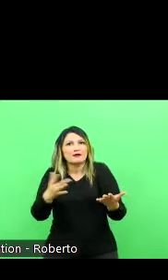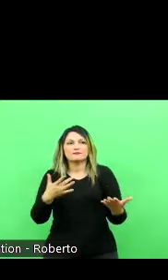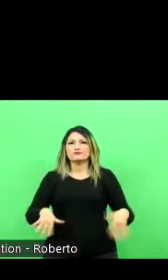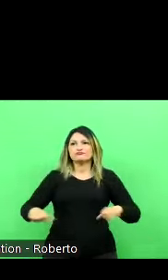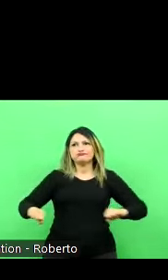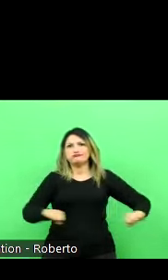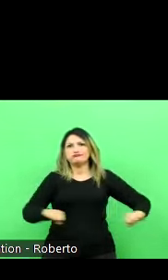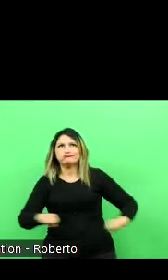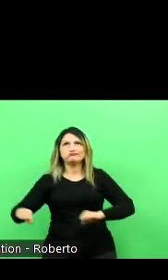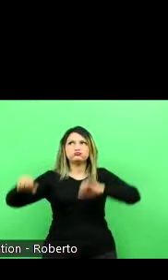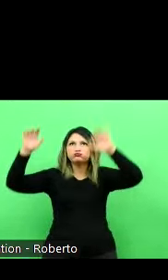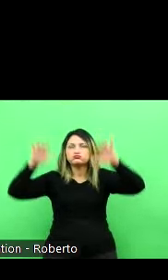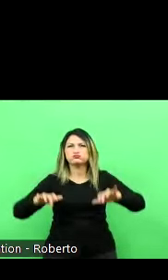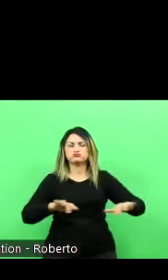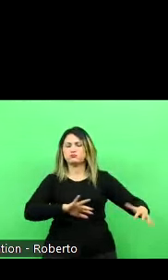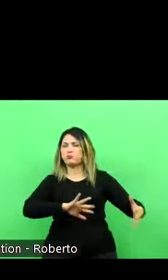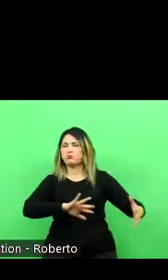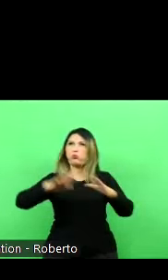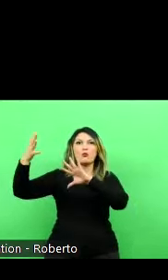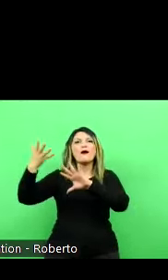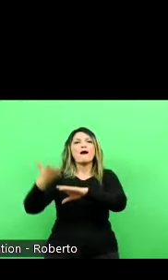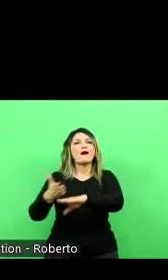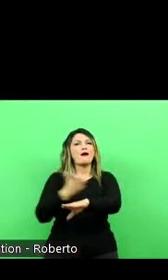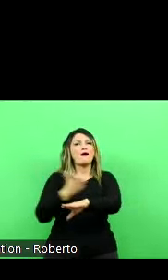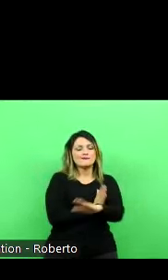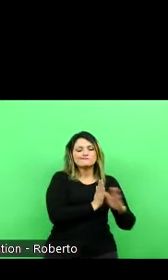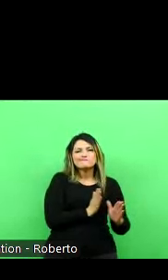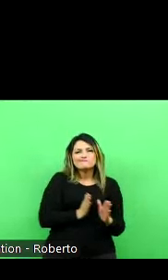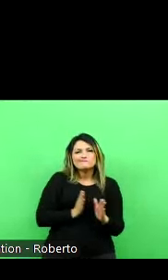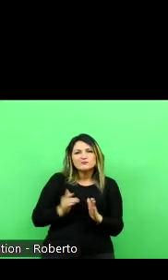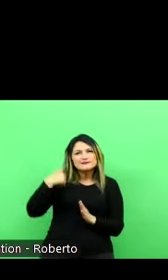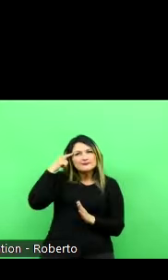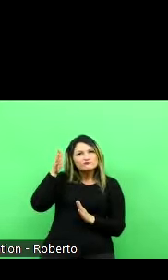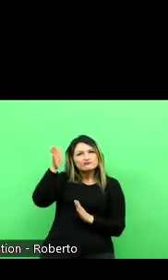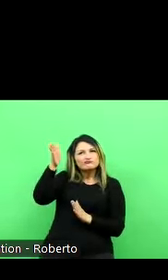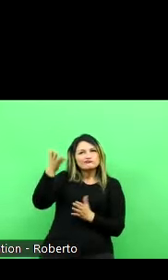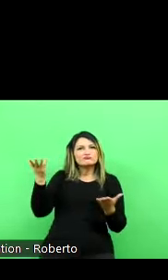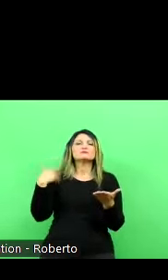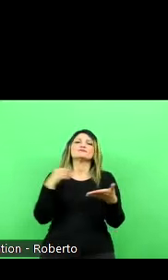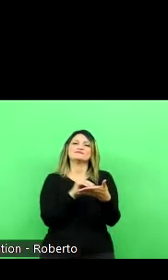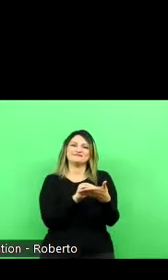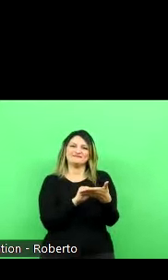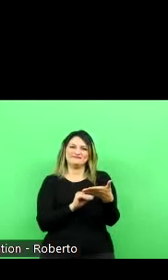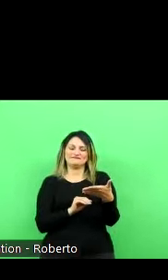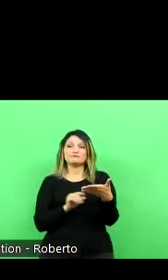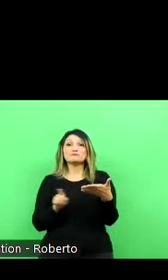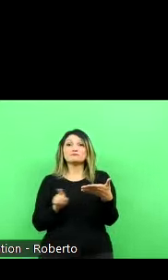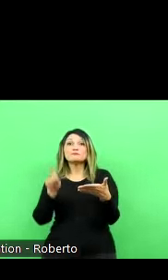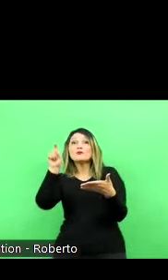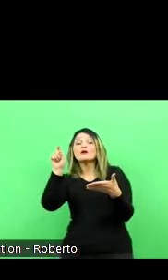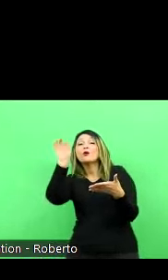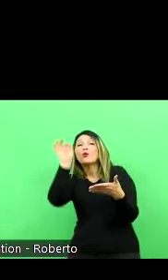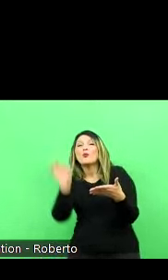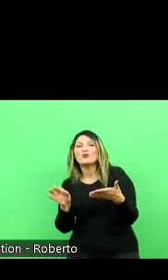allies, mentioned, disability cannot be viewed from a single perspective. And third is the challenge